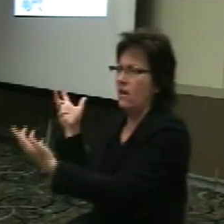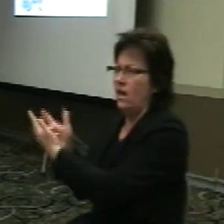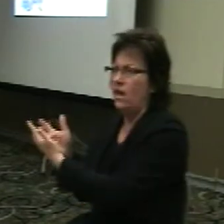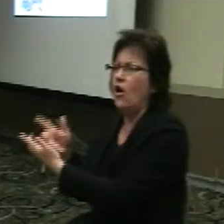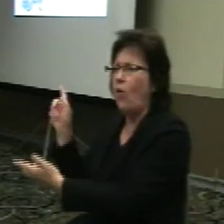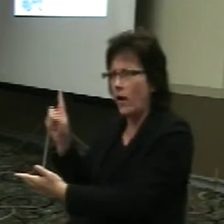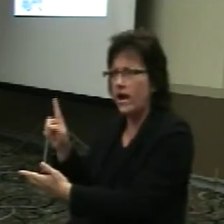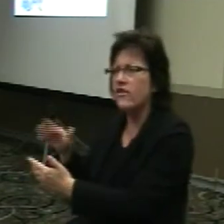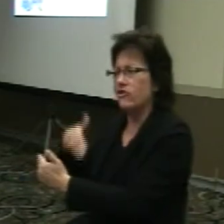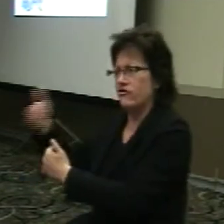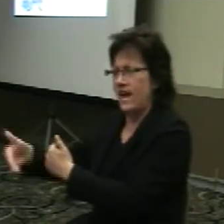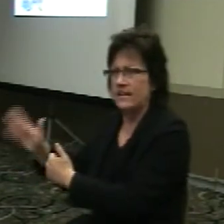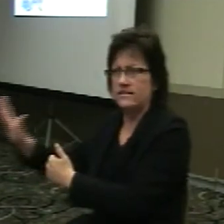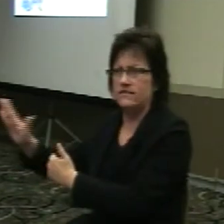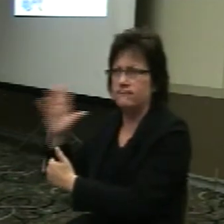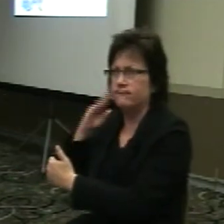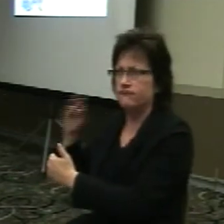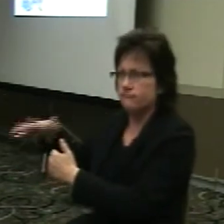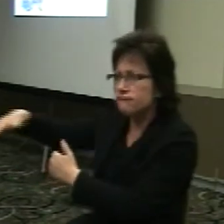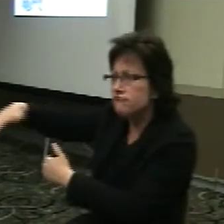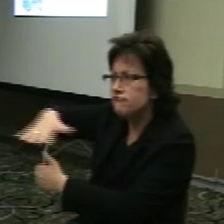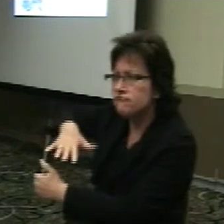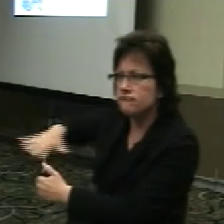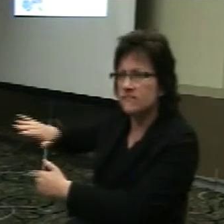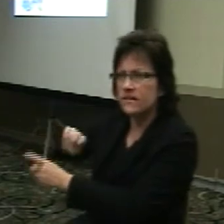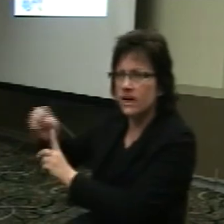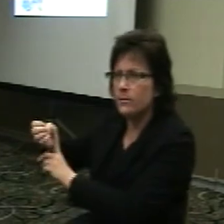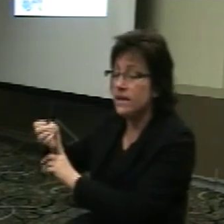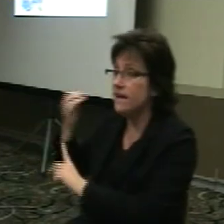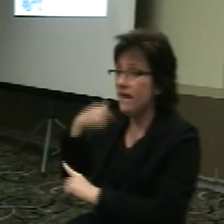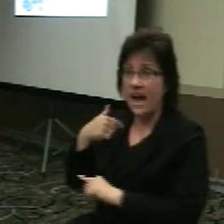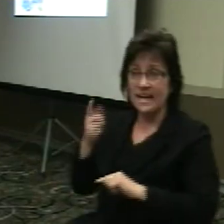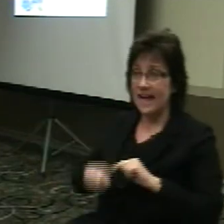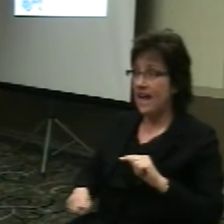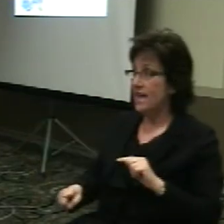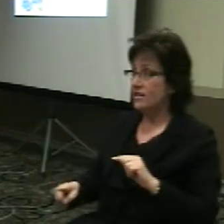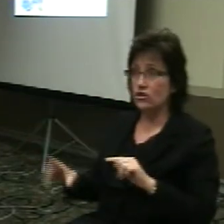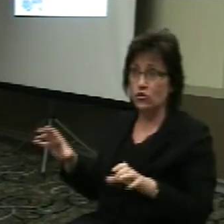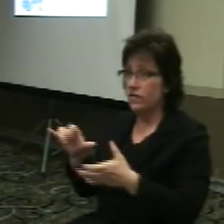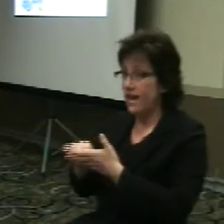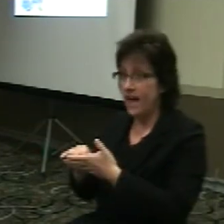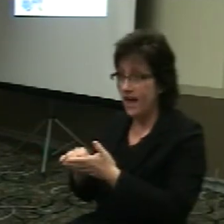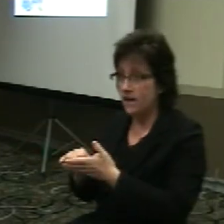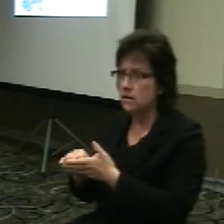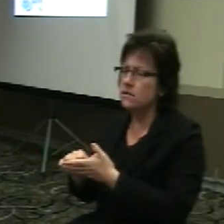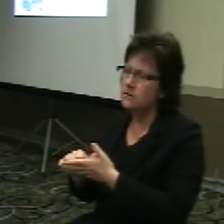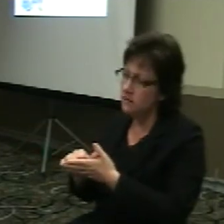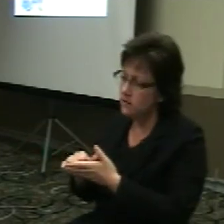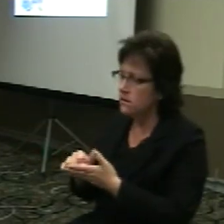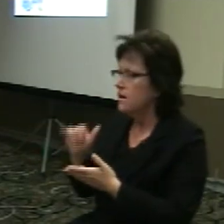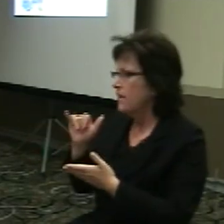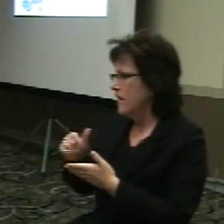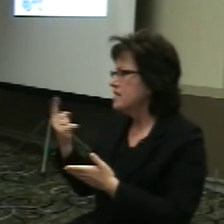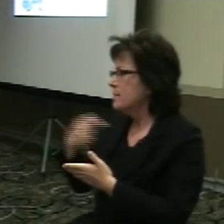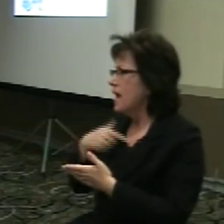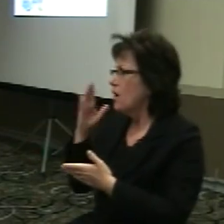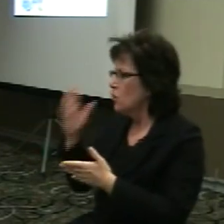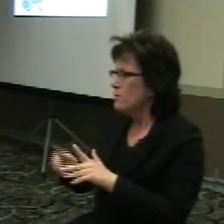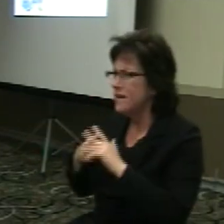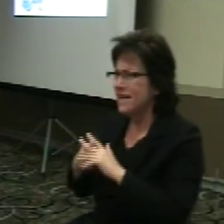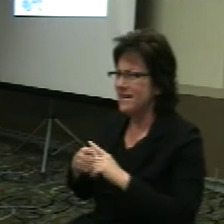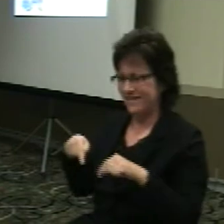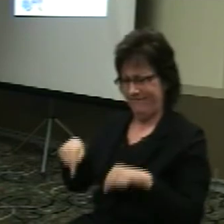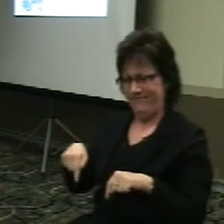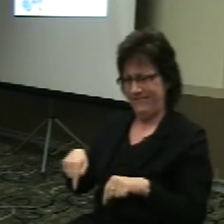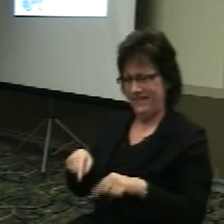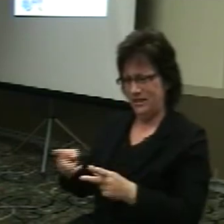that kid is going to experience. If I see I can't do that, then that would be one of those things that I would begin to question, is this